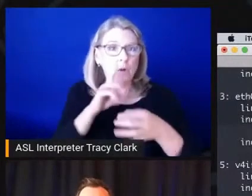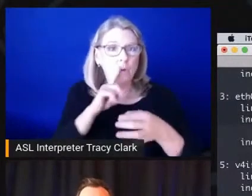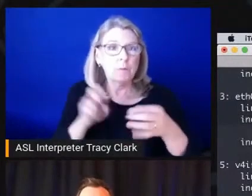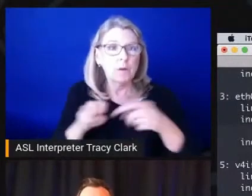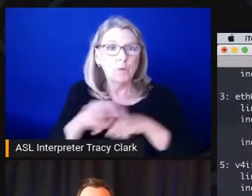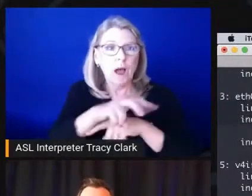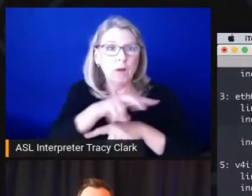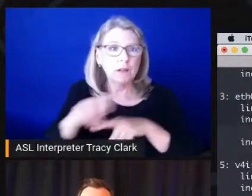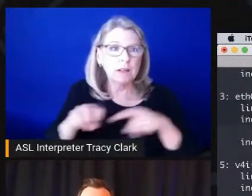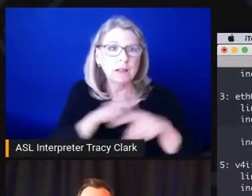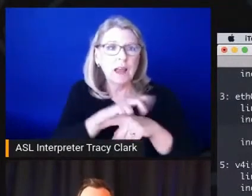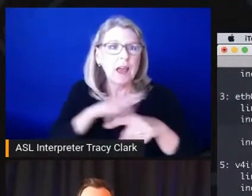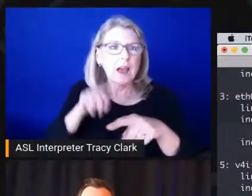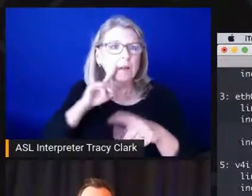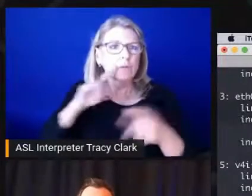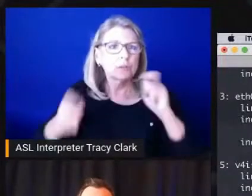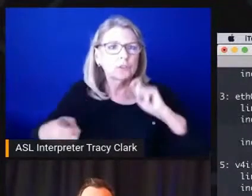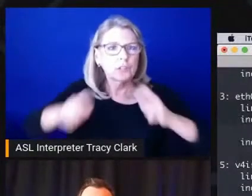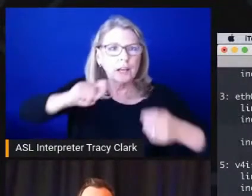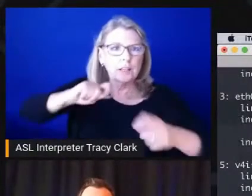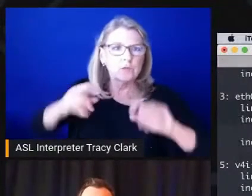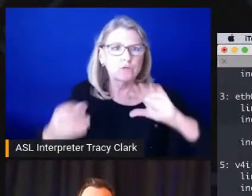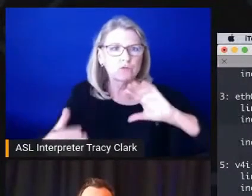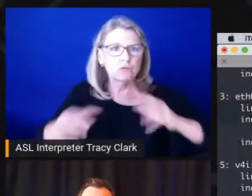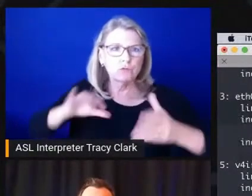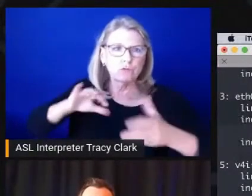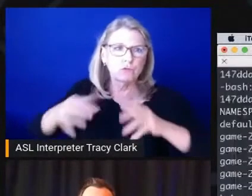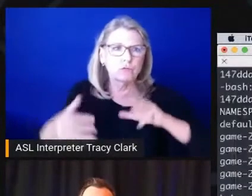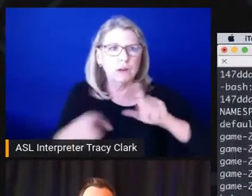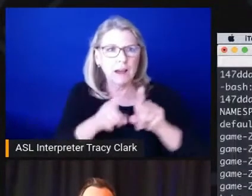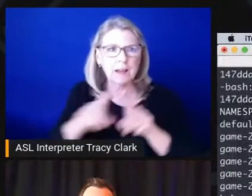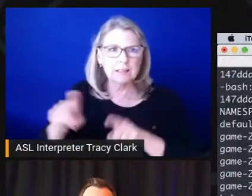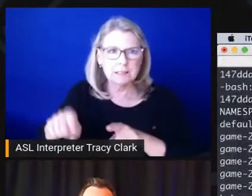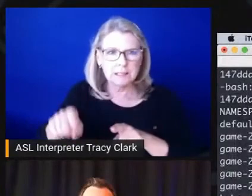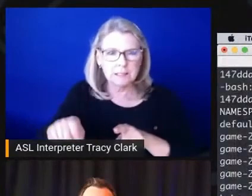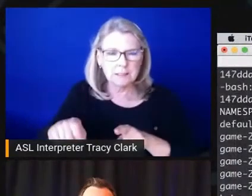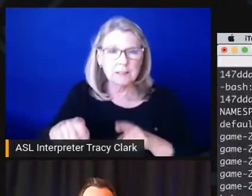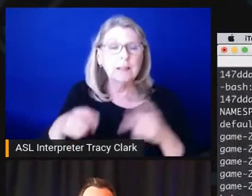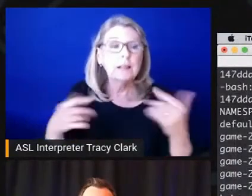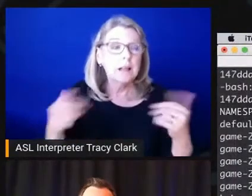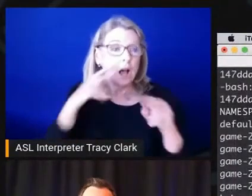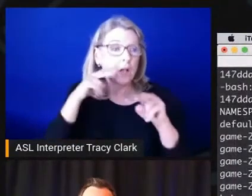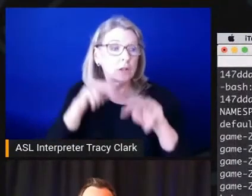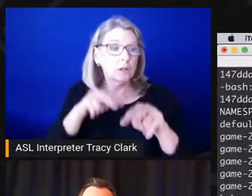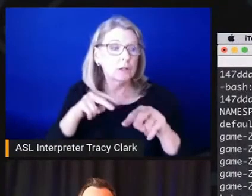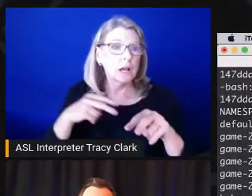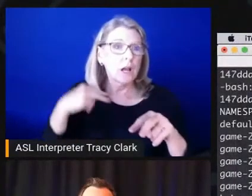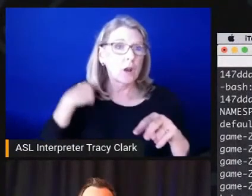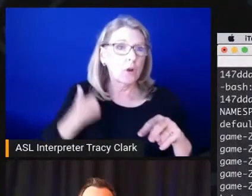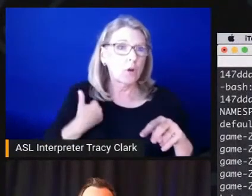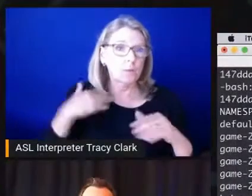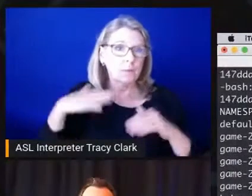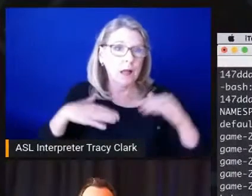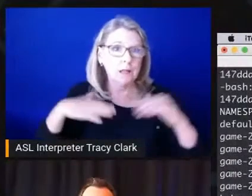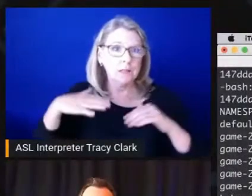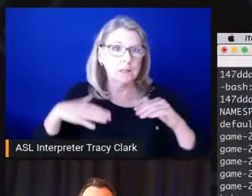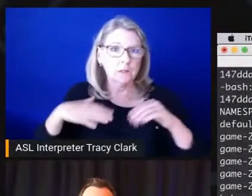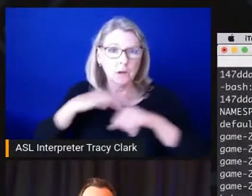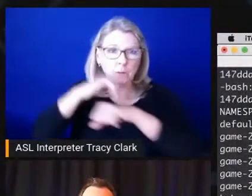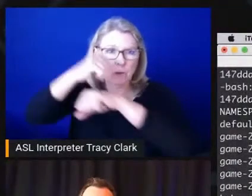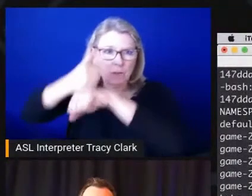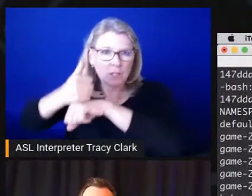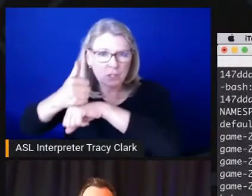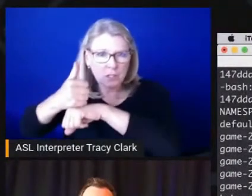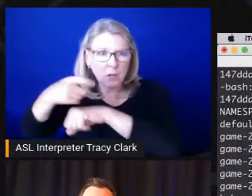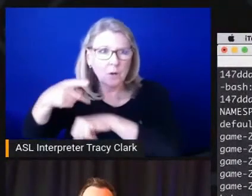you. Let's see if our load balancer is provisioned now, and I'm going to try resolve to the